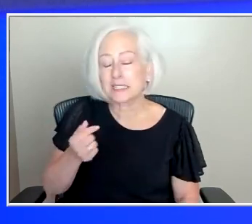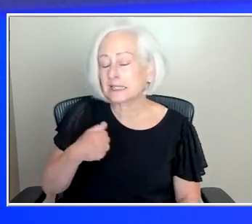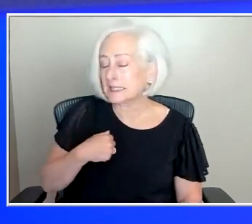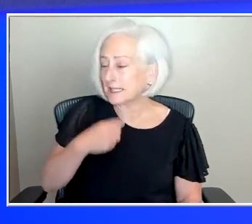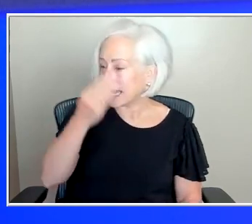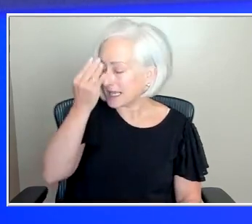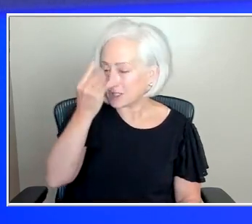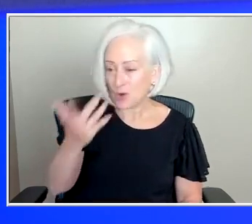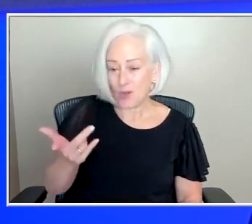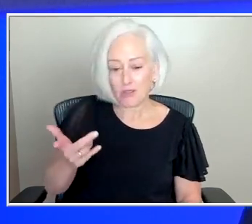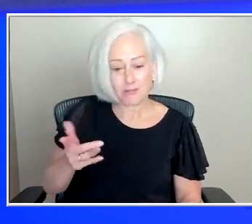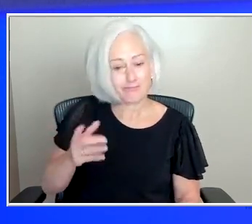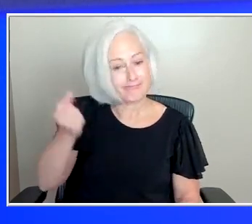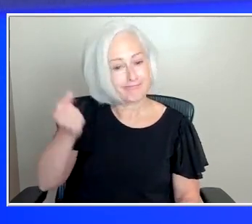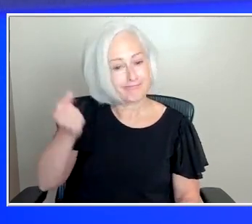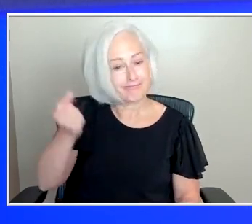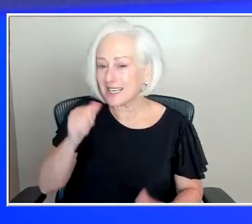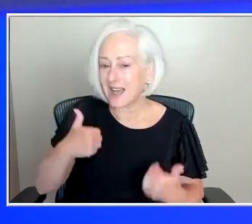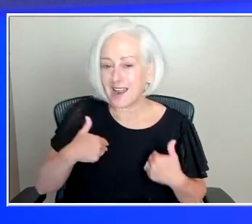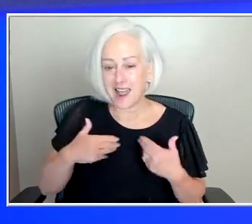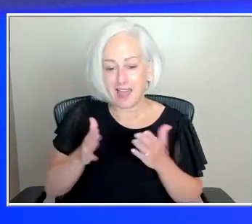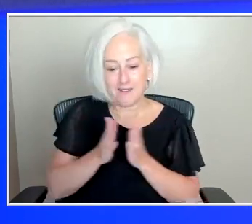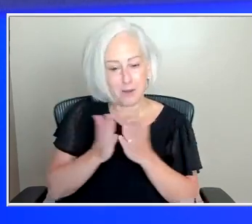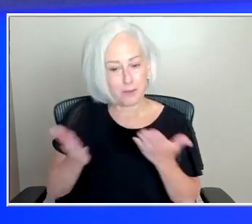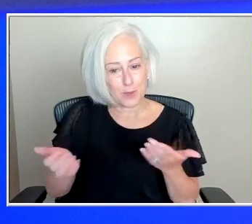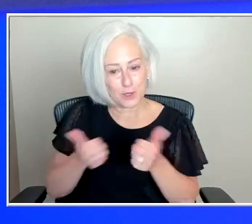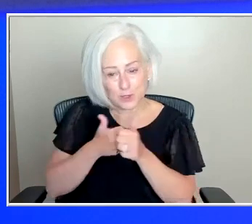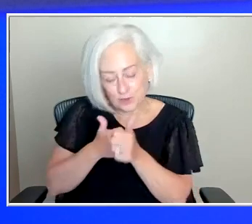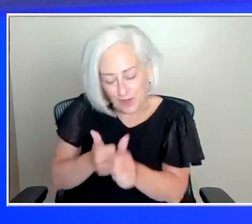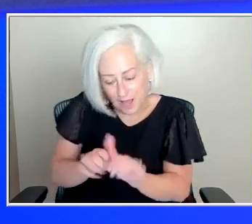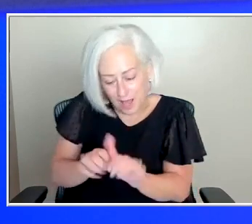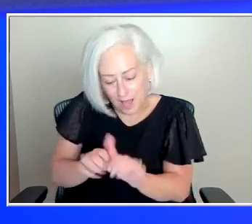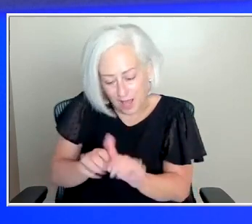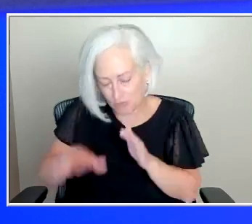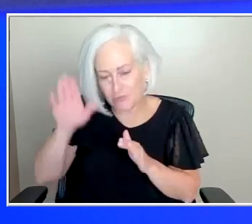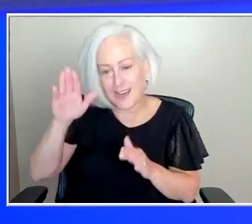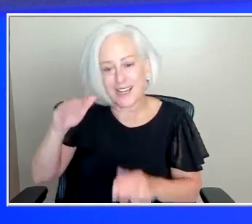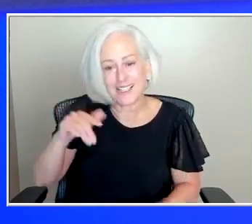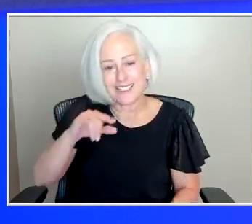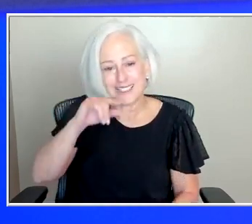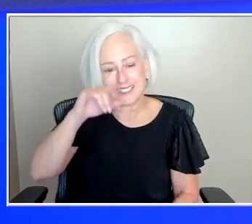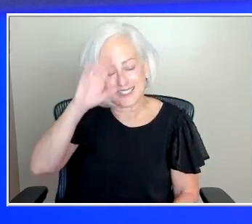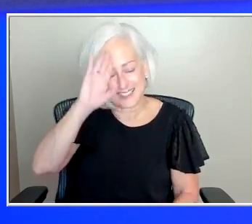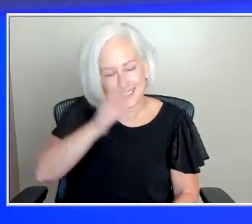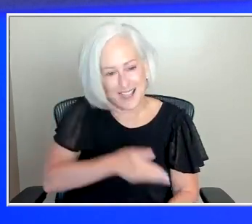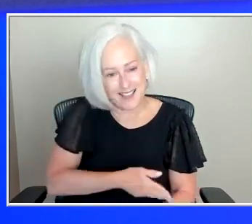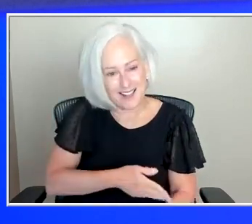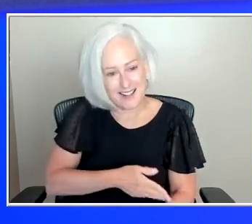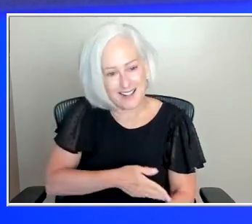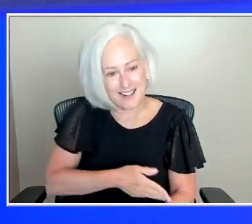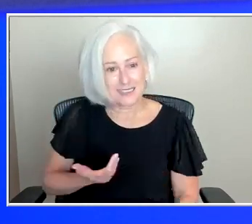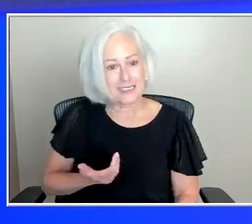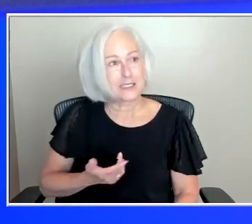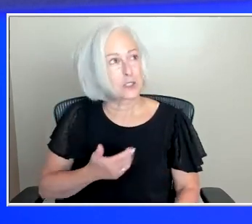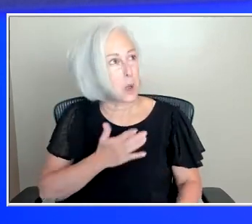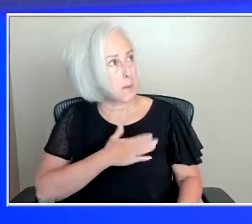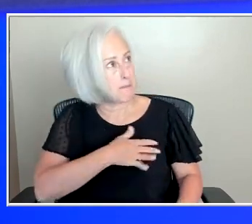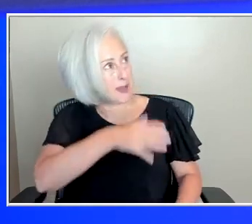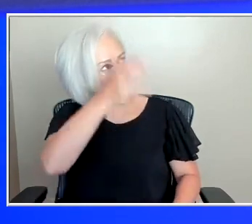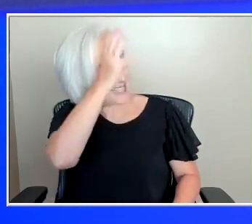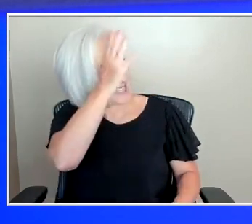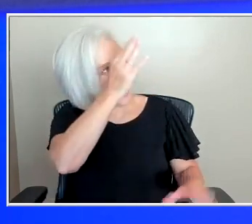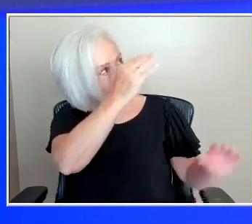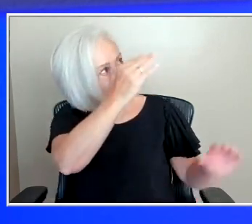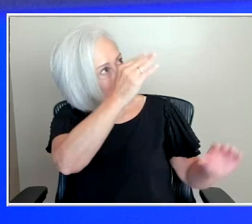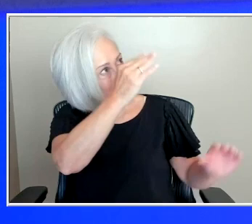follow as a father. So I copied what my dad did to me and